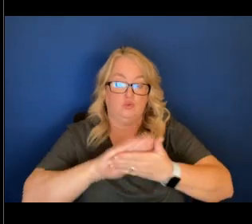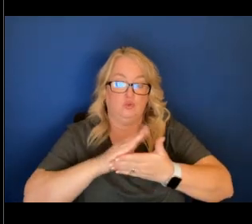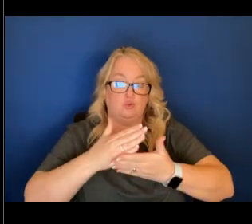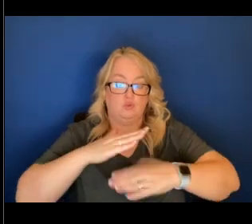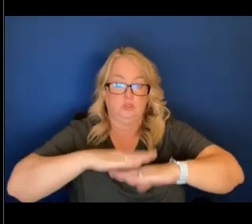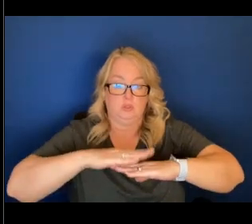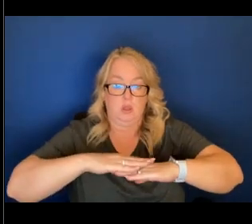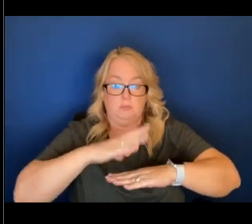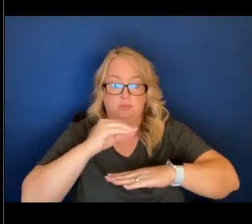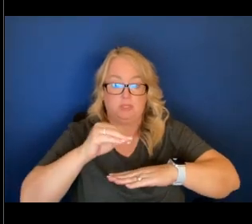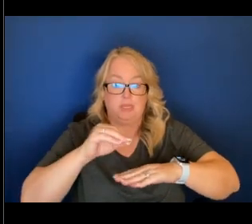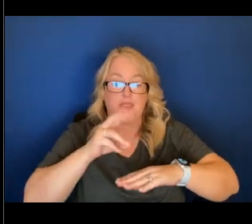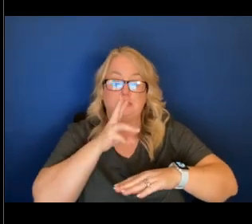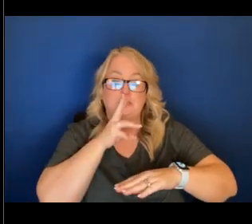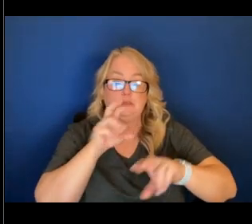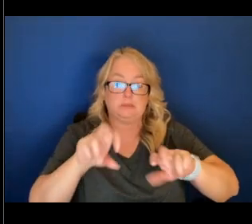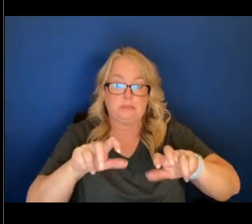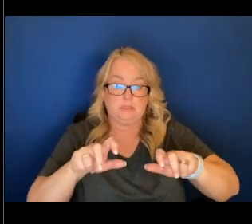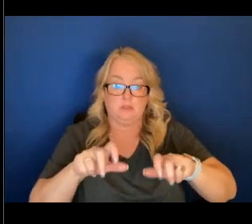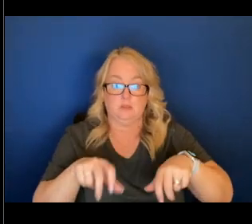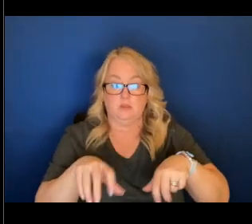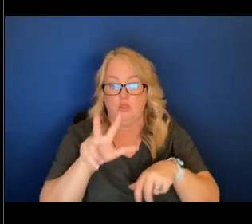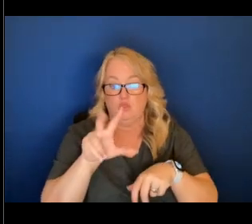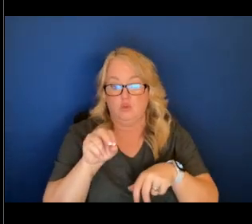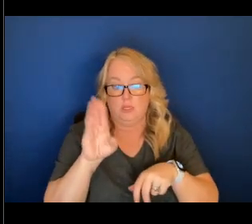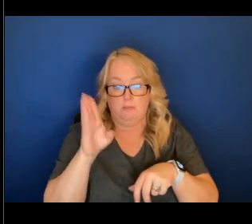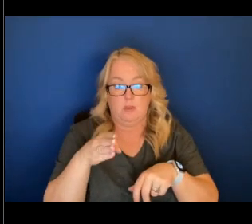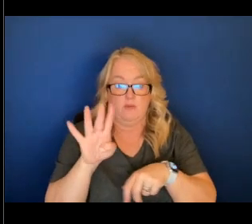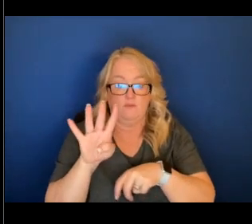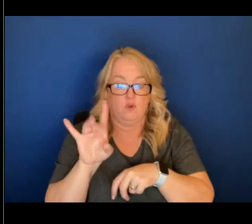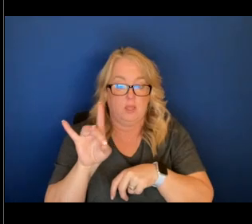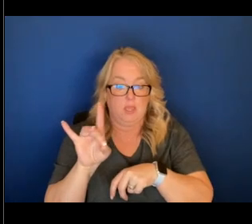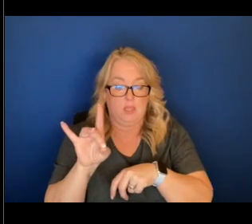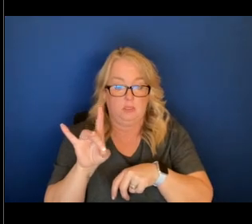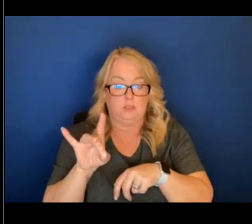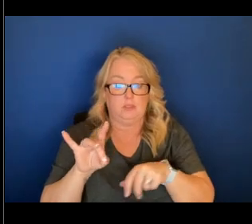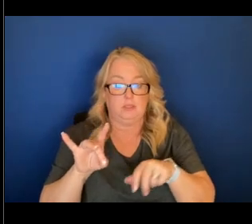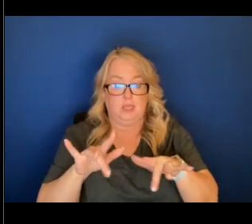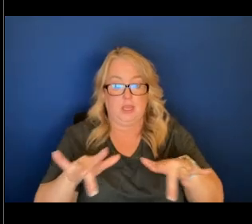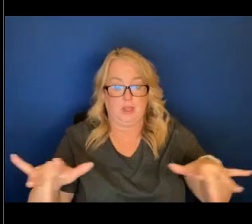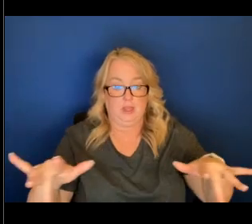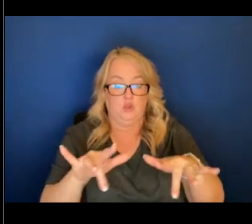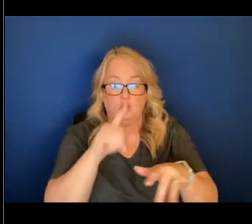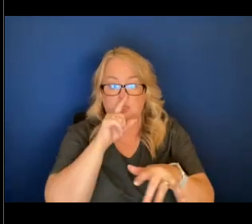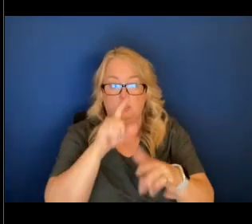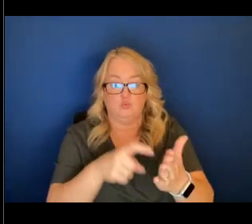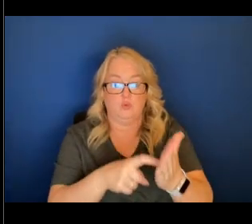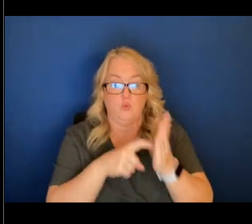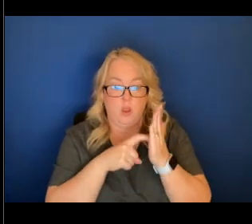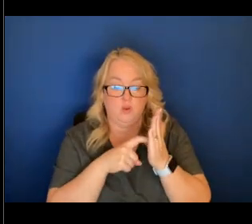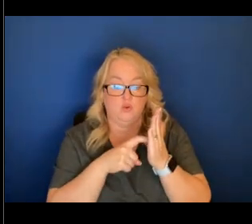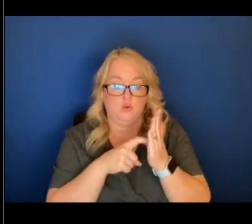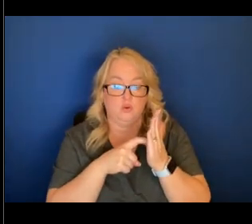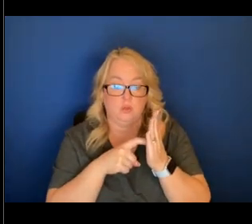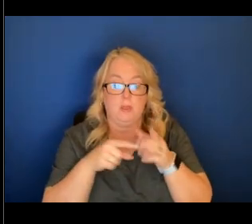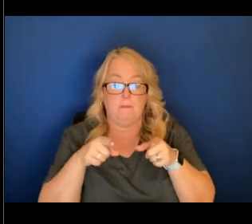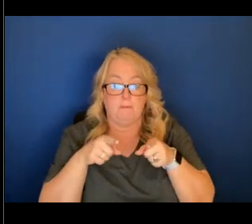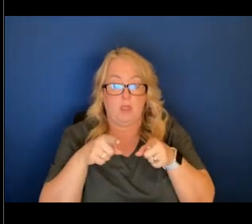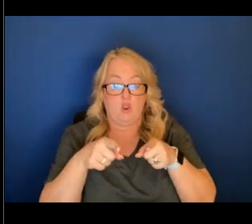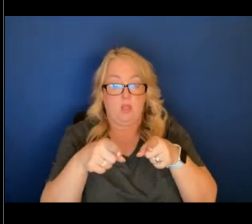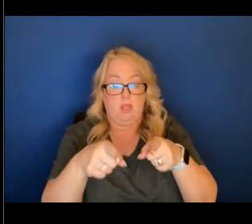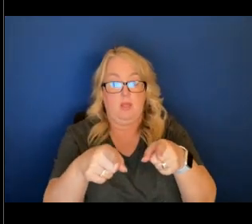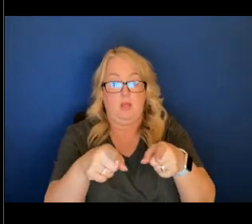a 30-inch by 48-inch clear floor space is required parallel